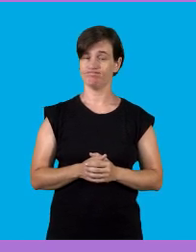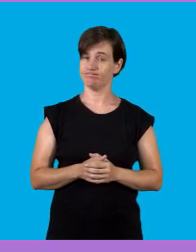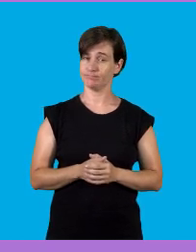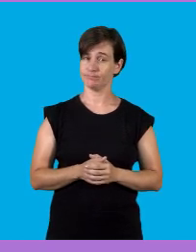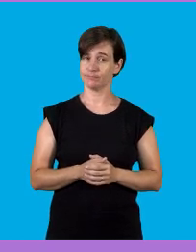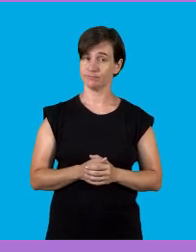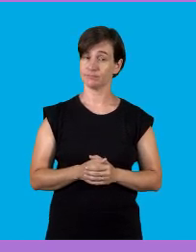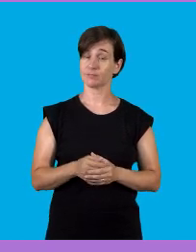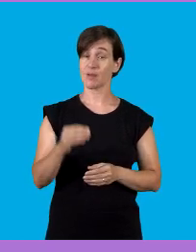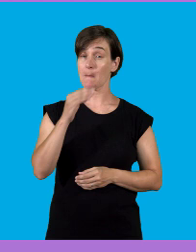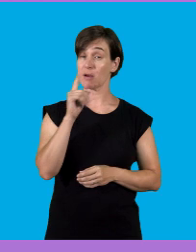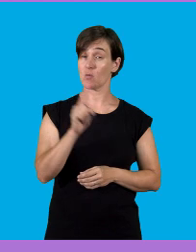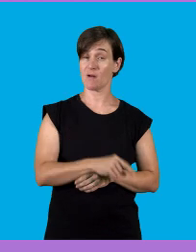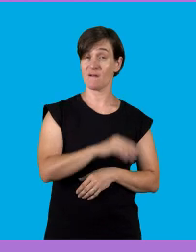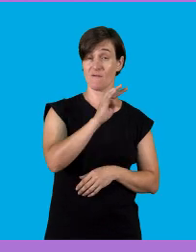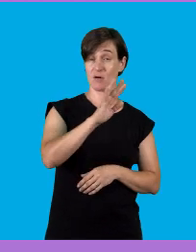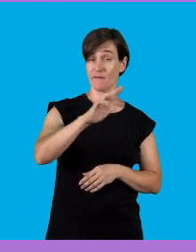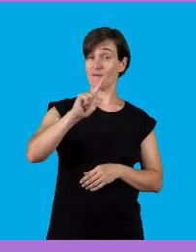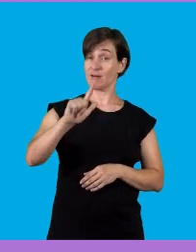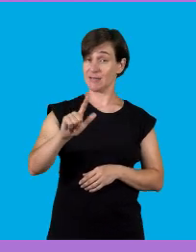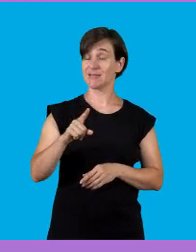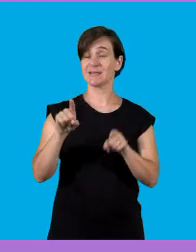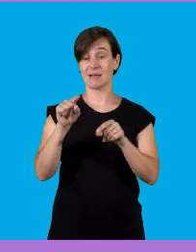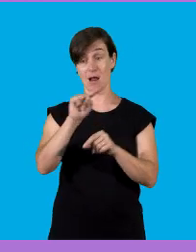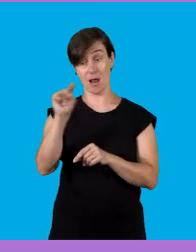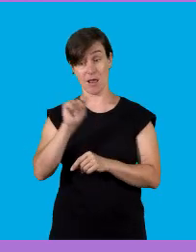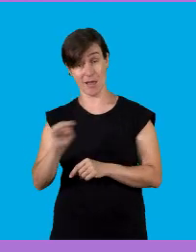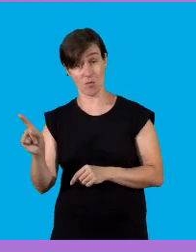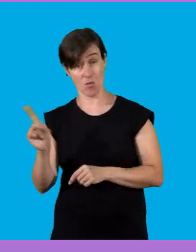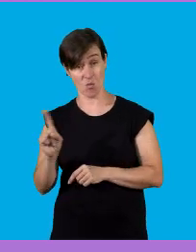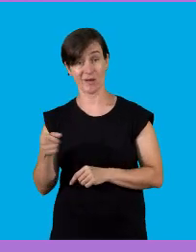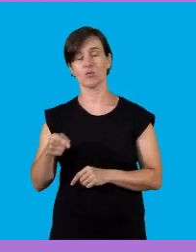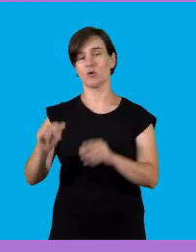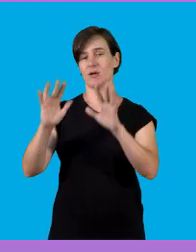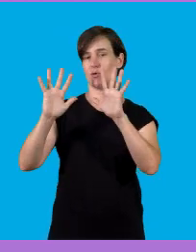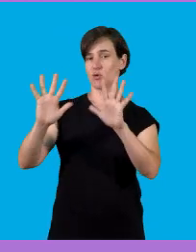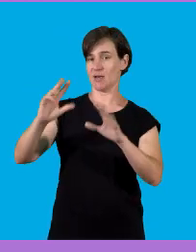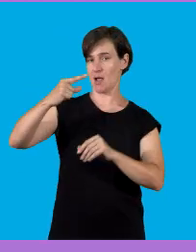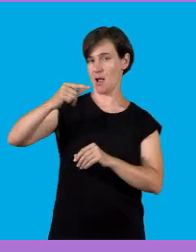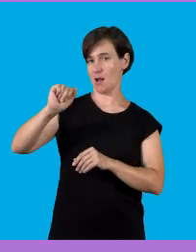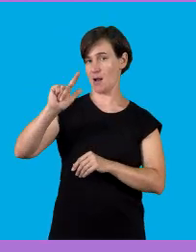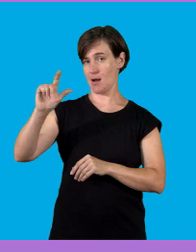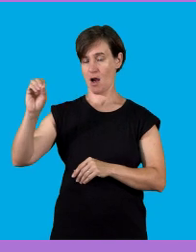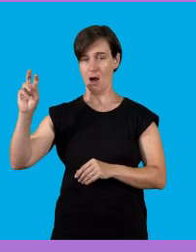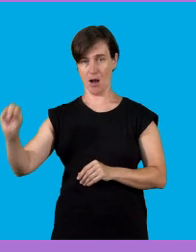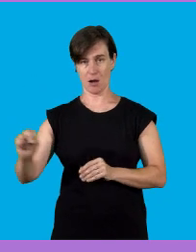okay, liters is equivalent, right, equals